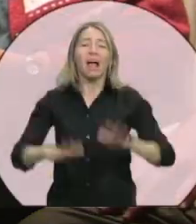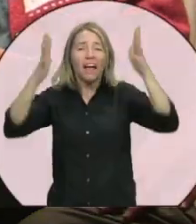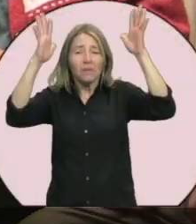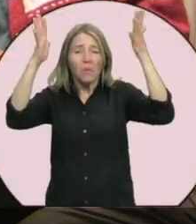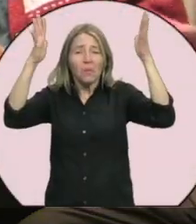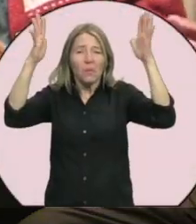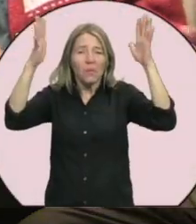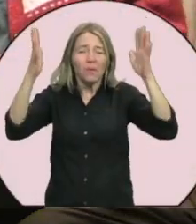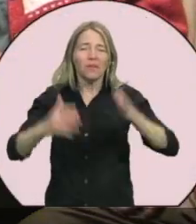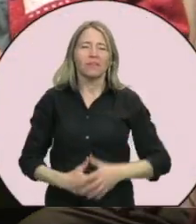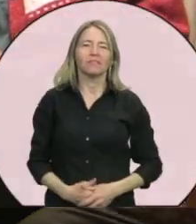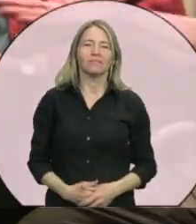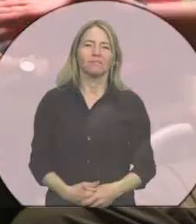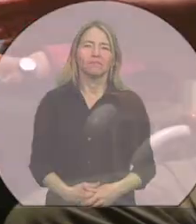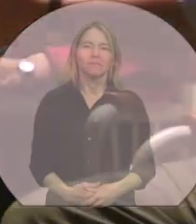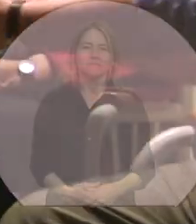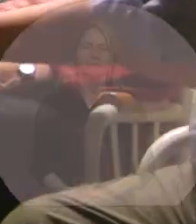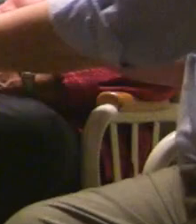Good. Yeah. Anything more?